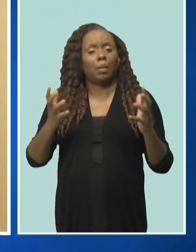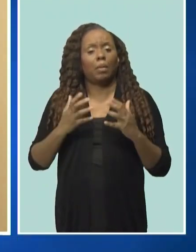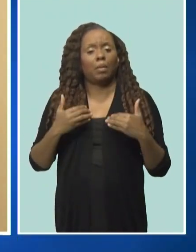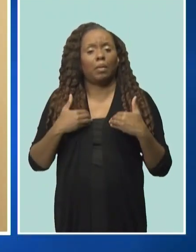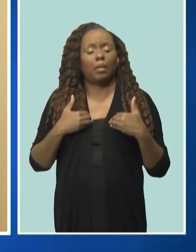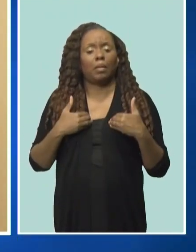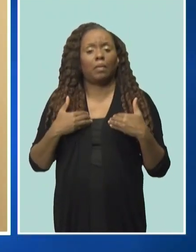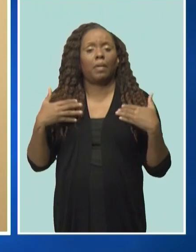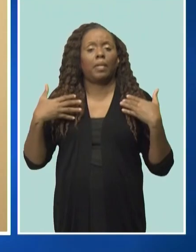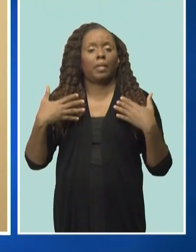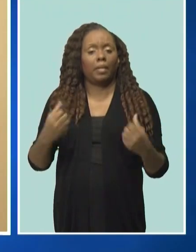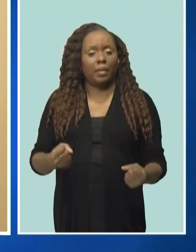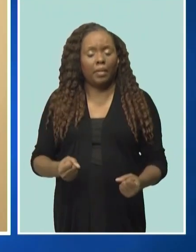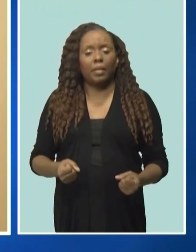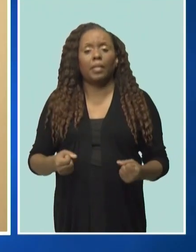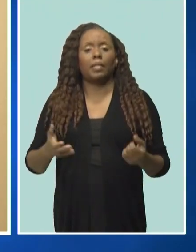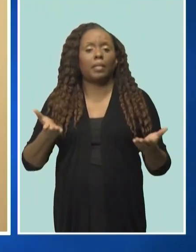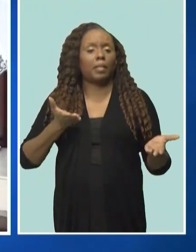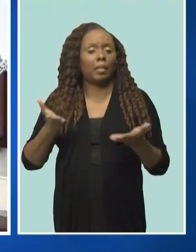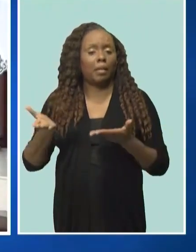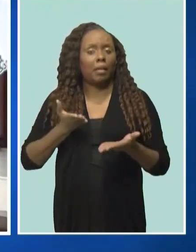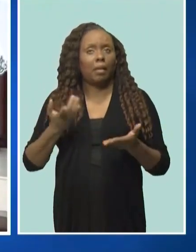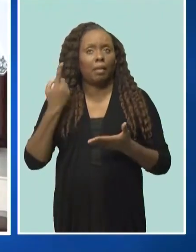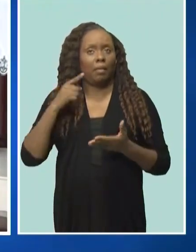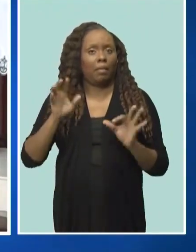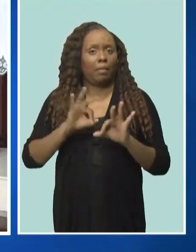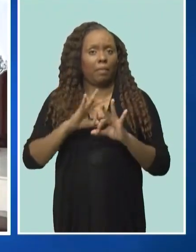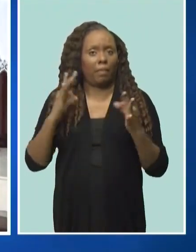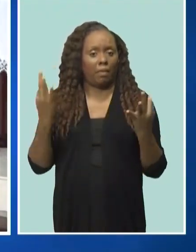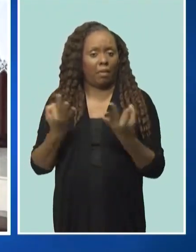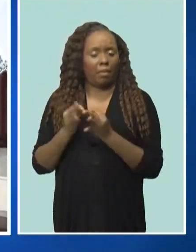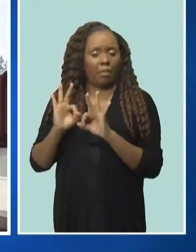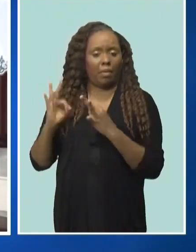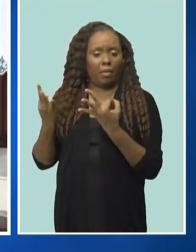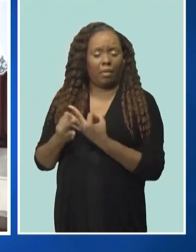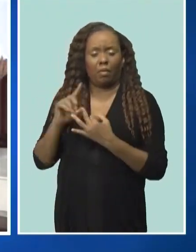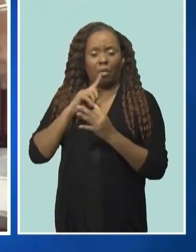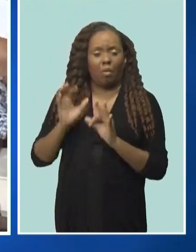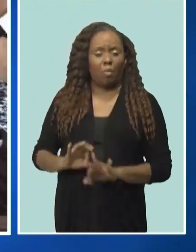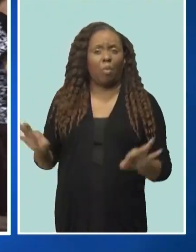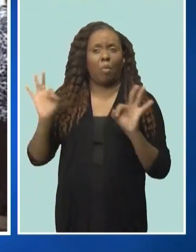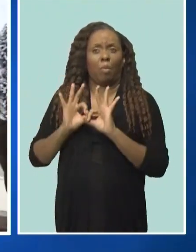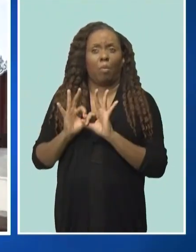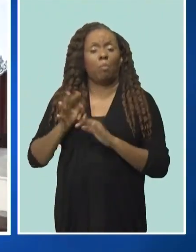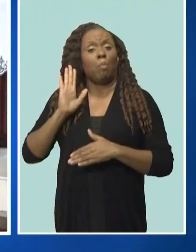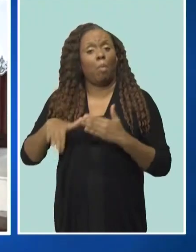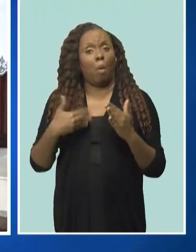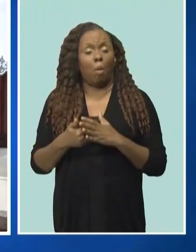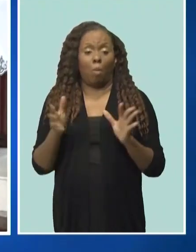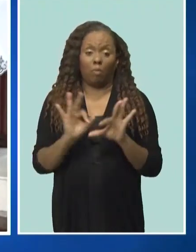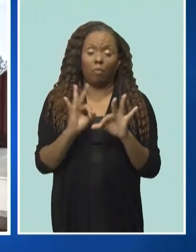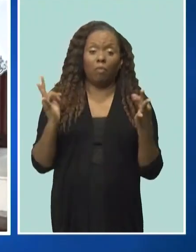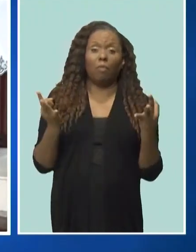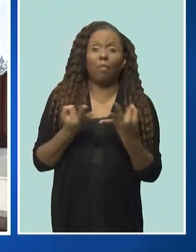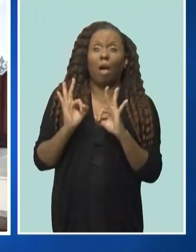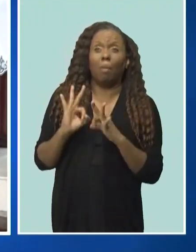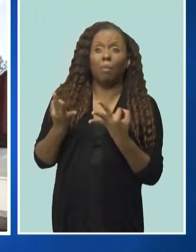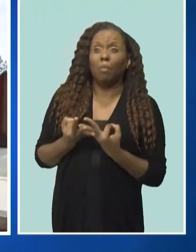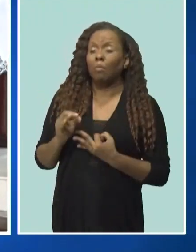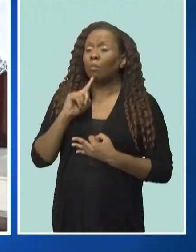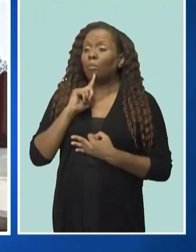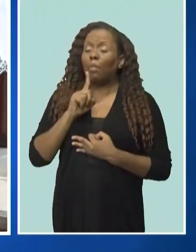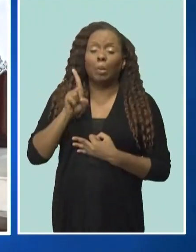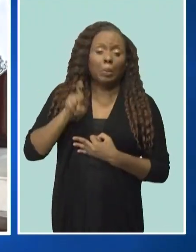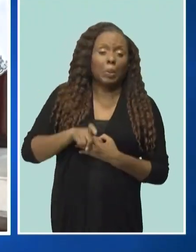for families. And that's important. All our families are